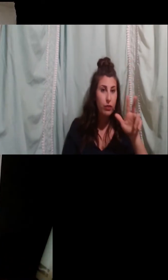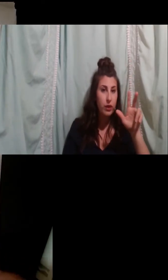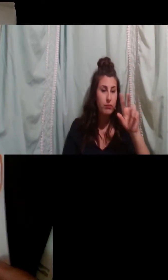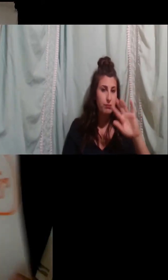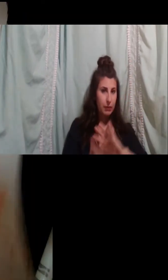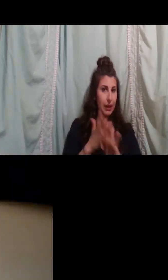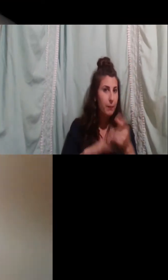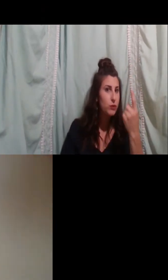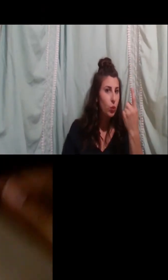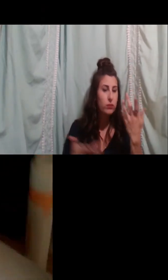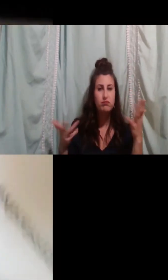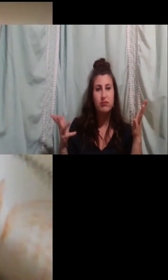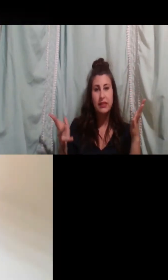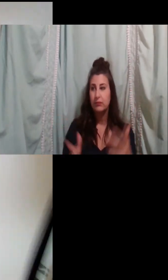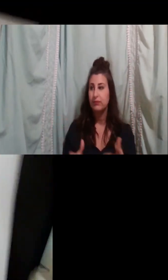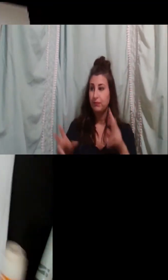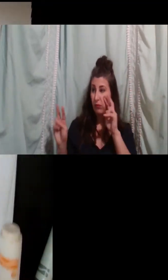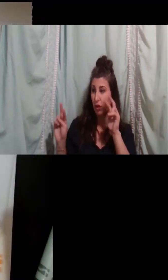the 3's.